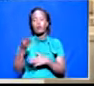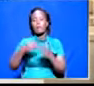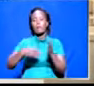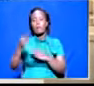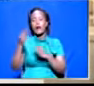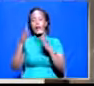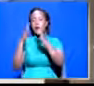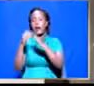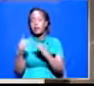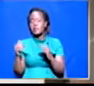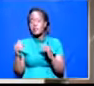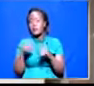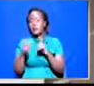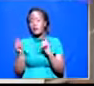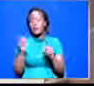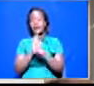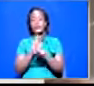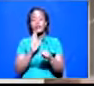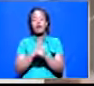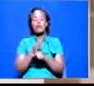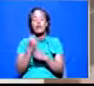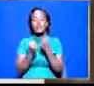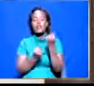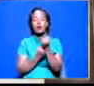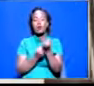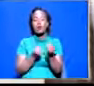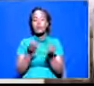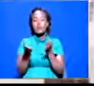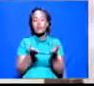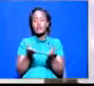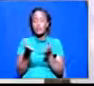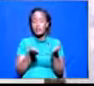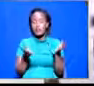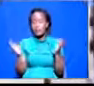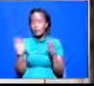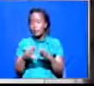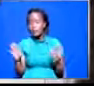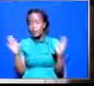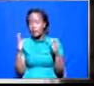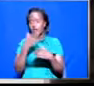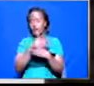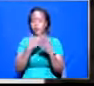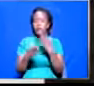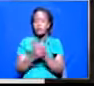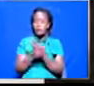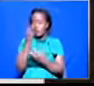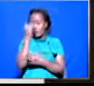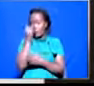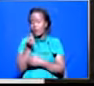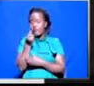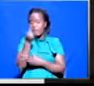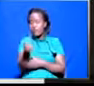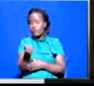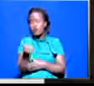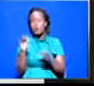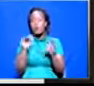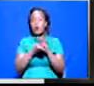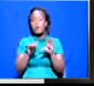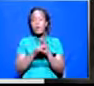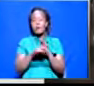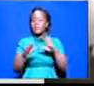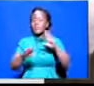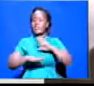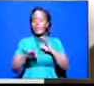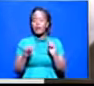to support the existing businesses in real estate, as there are few pension members who have enough savings